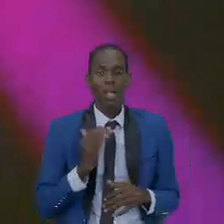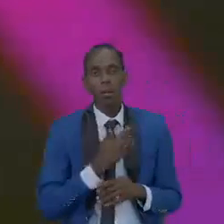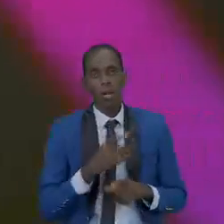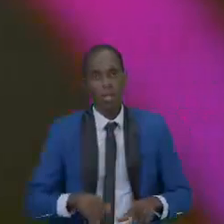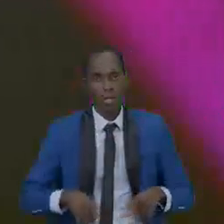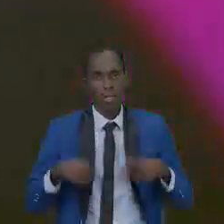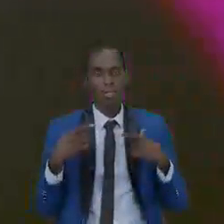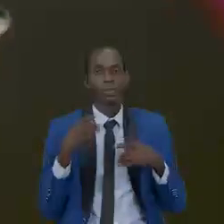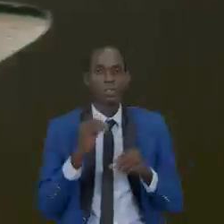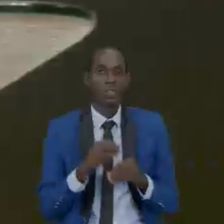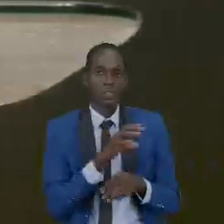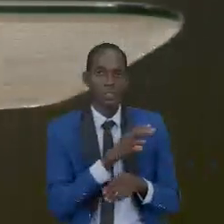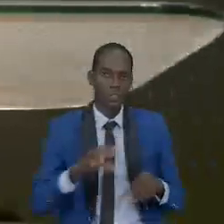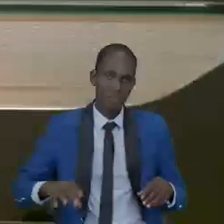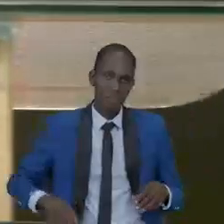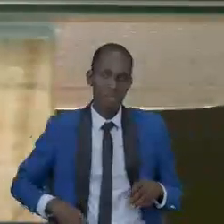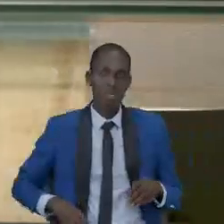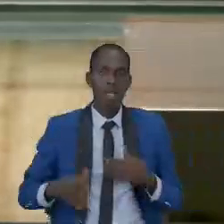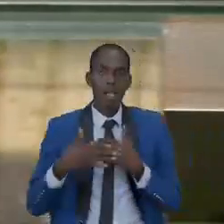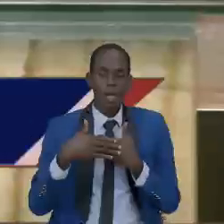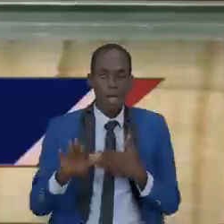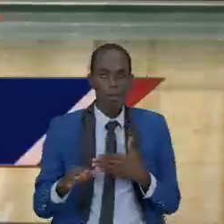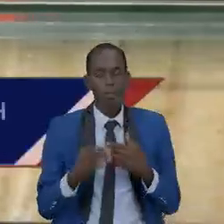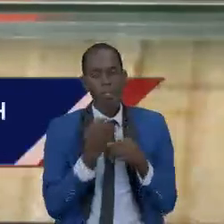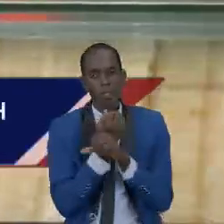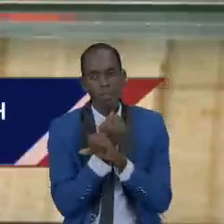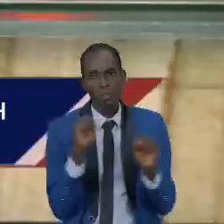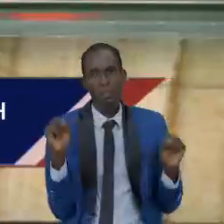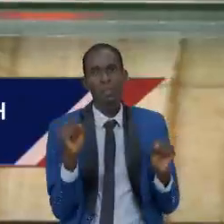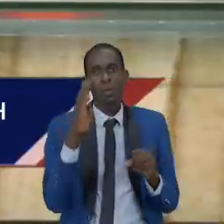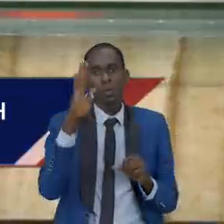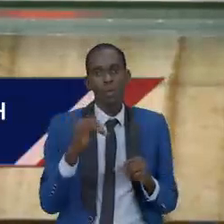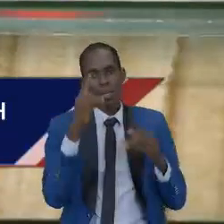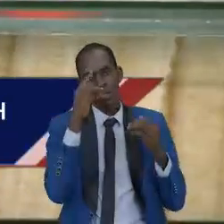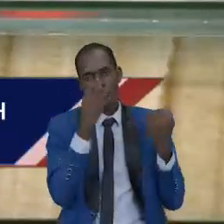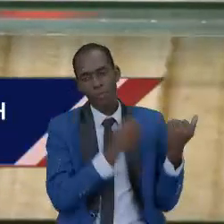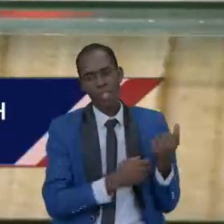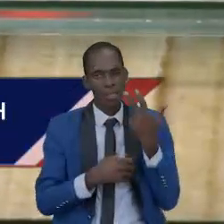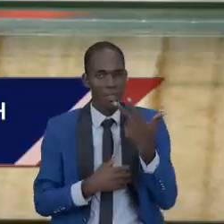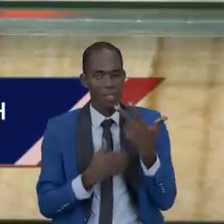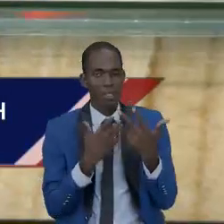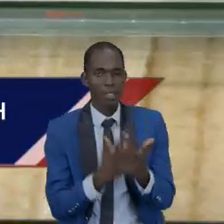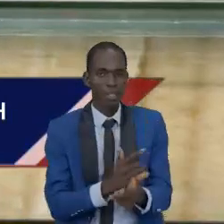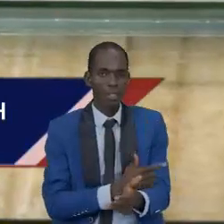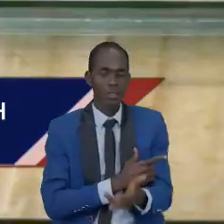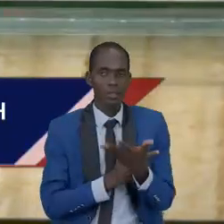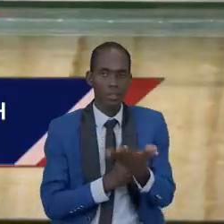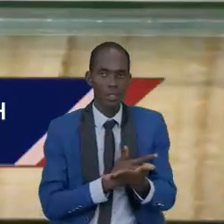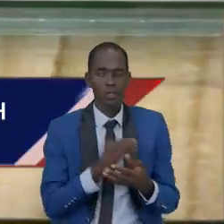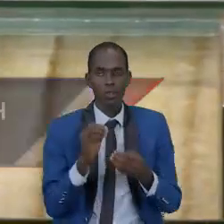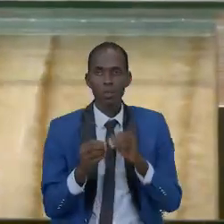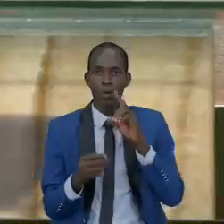life in Christ after justification by faith. Three things. Number one,